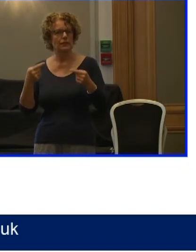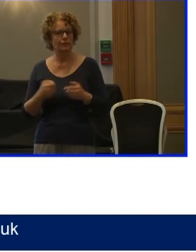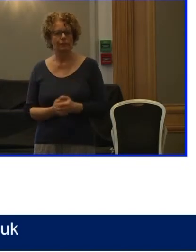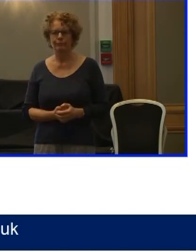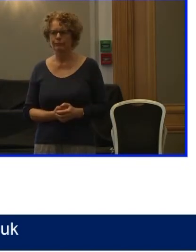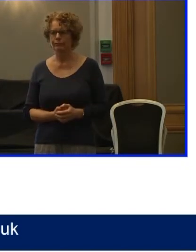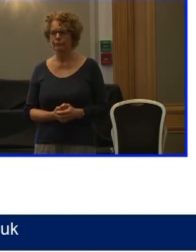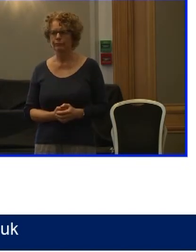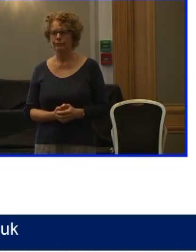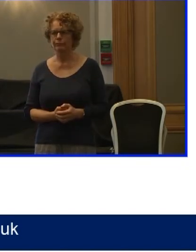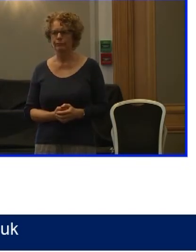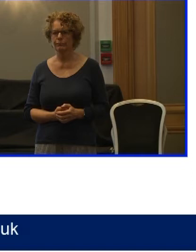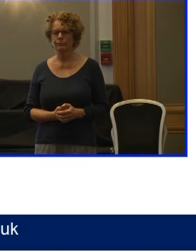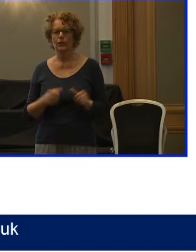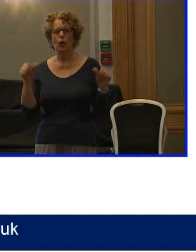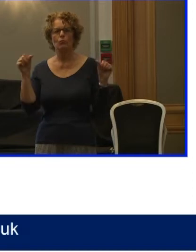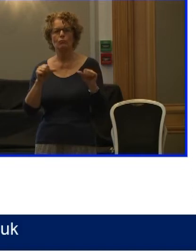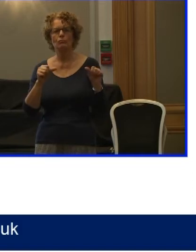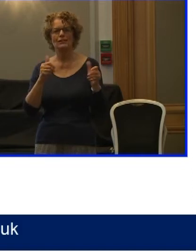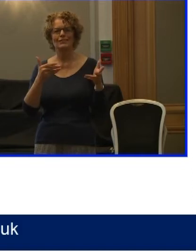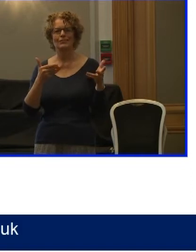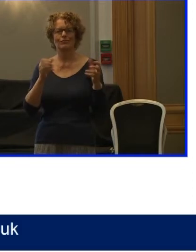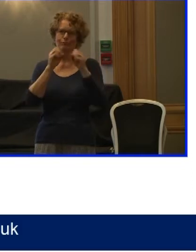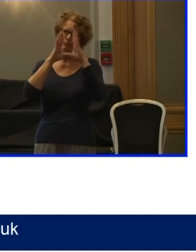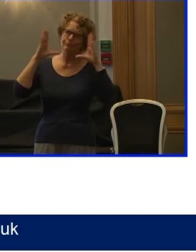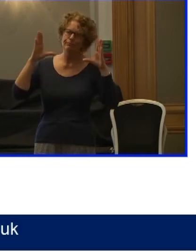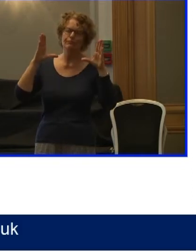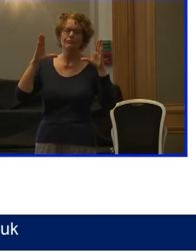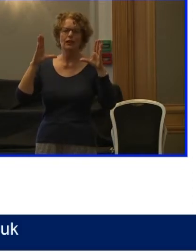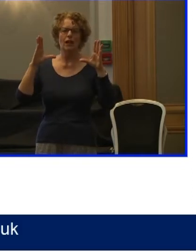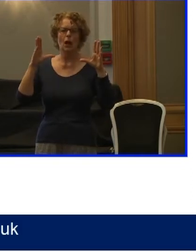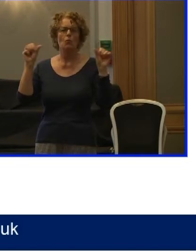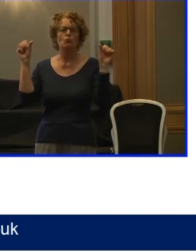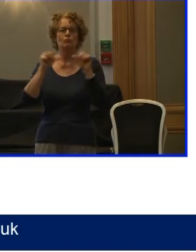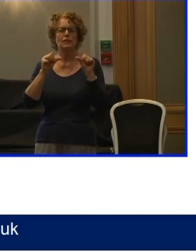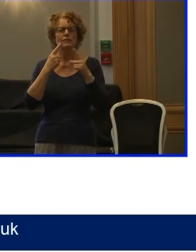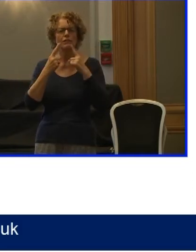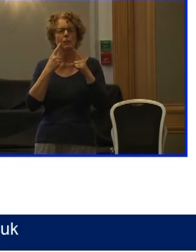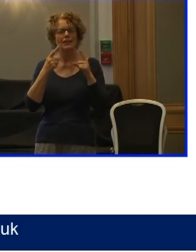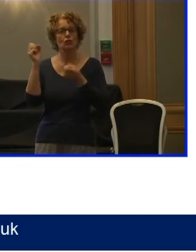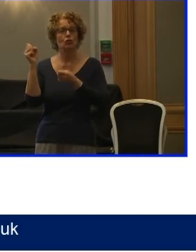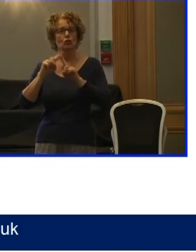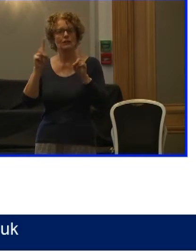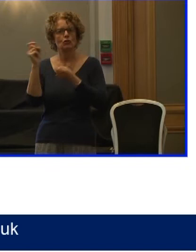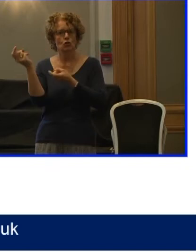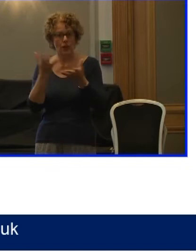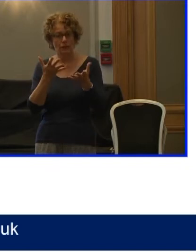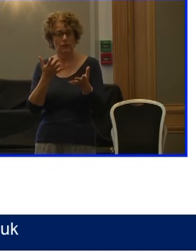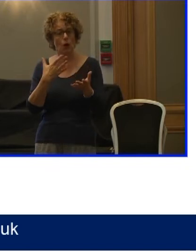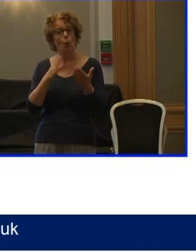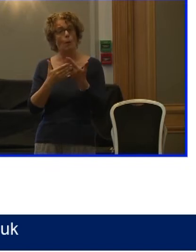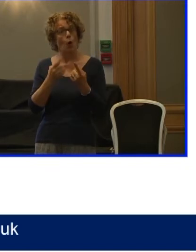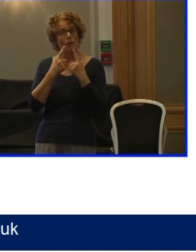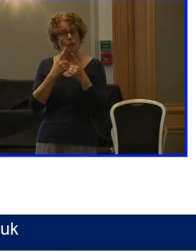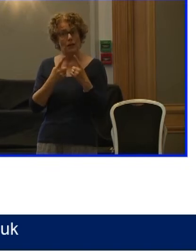Okay, so let's have a quick talk about the services. This is just an overarching, very top line. If you do need some more information, please do